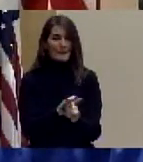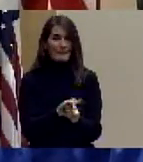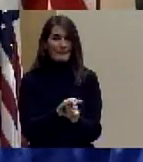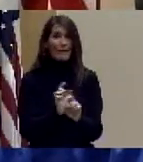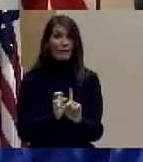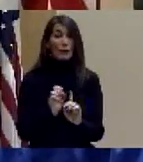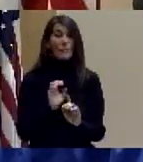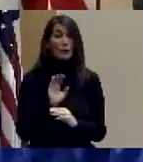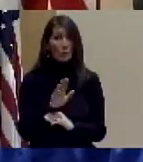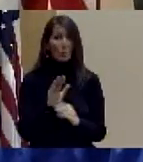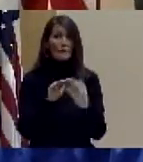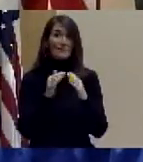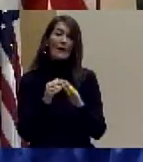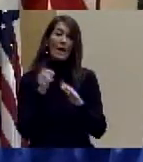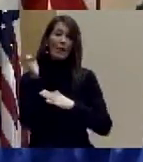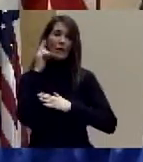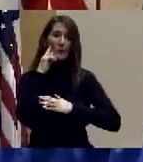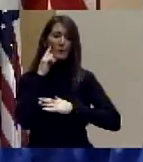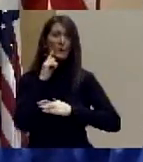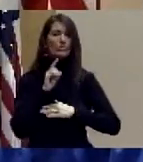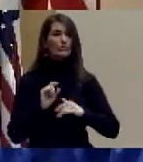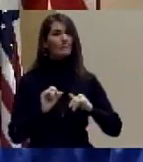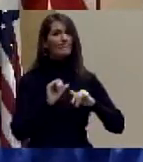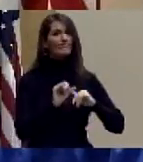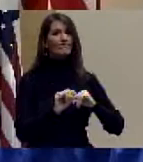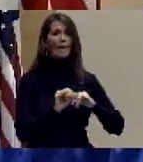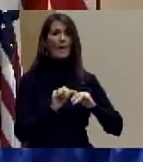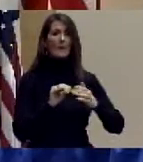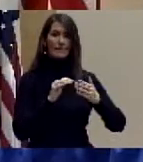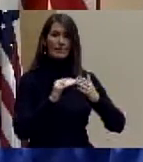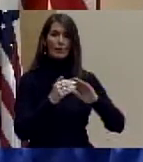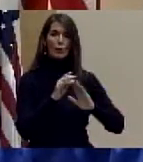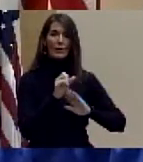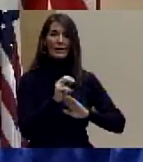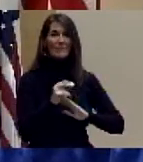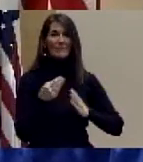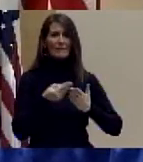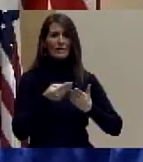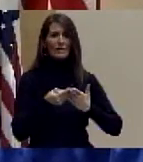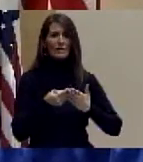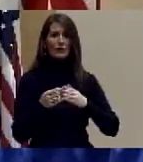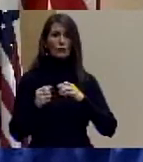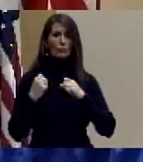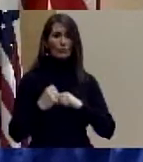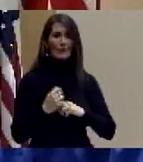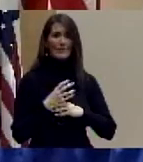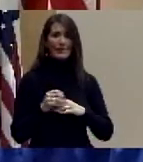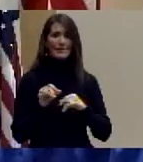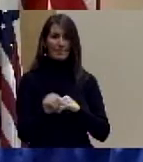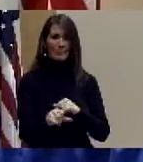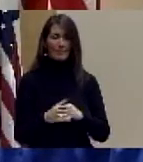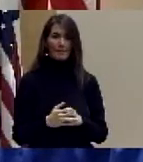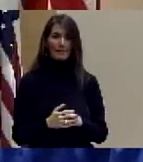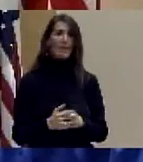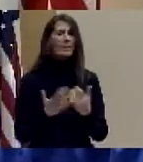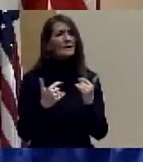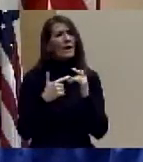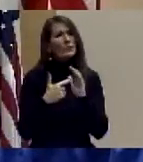your town government to maintaining Brighton's fiscal strength and stability. But let me put it into some